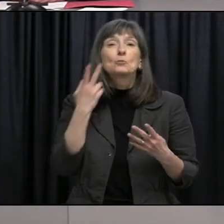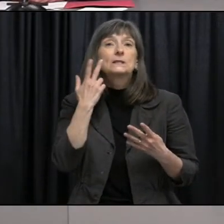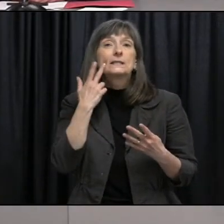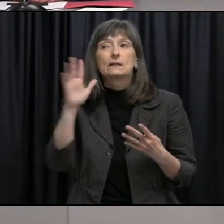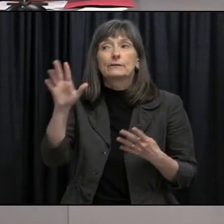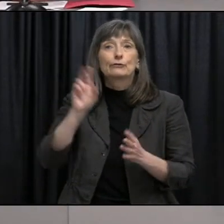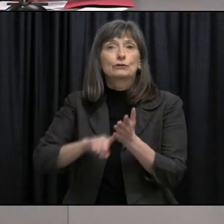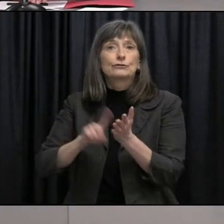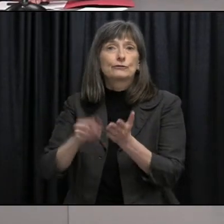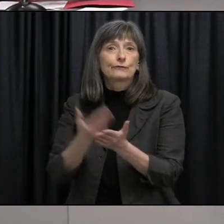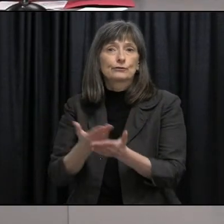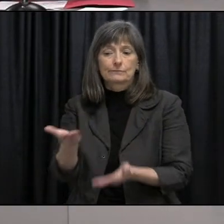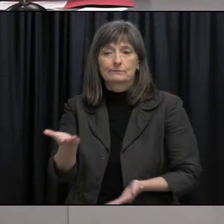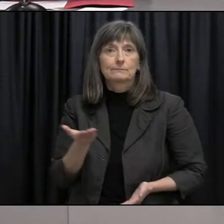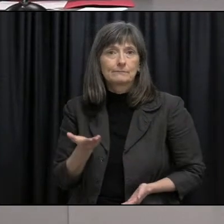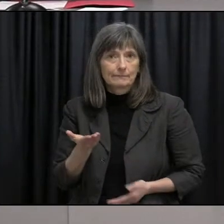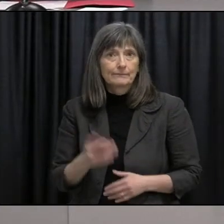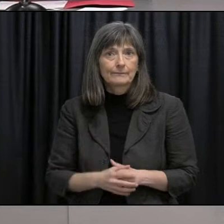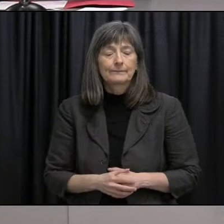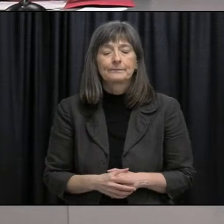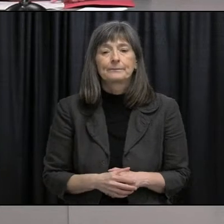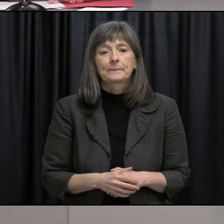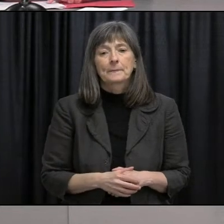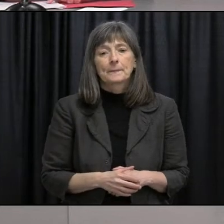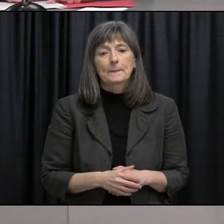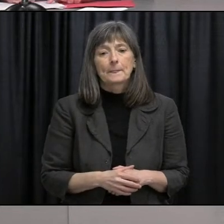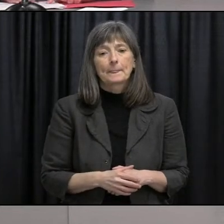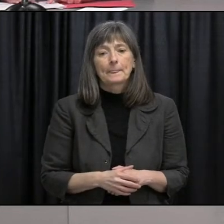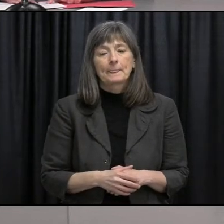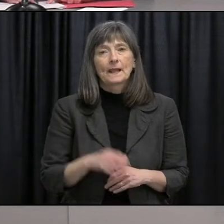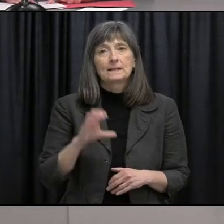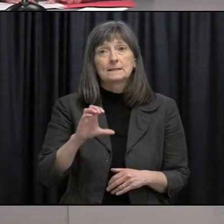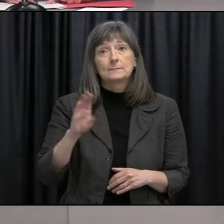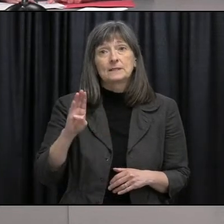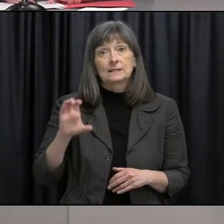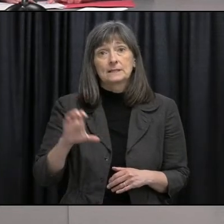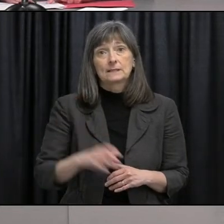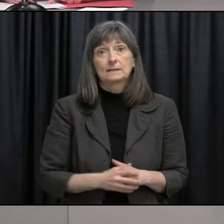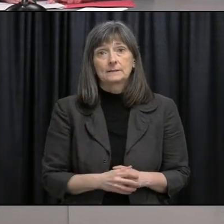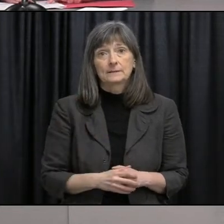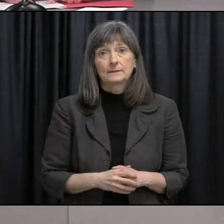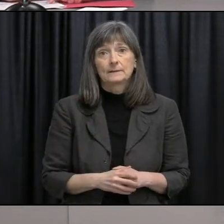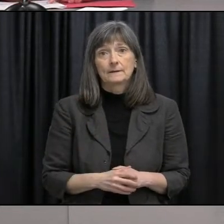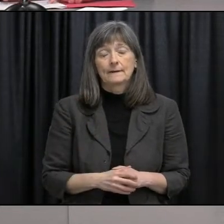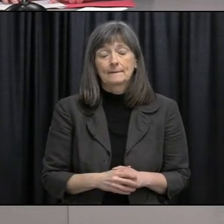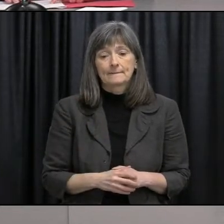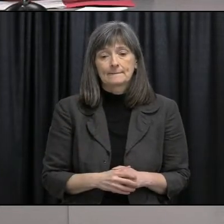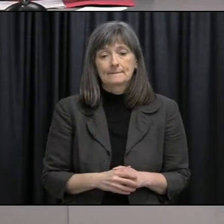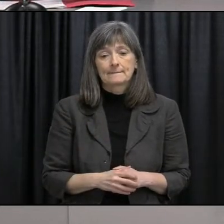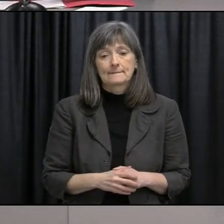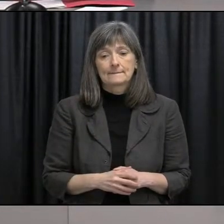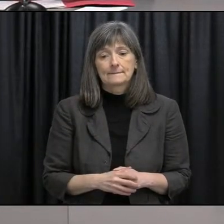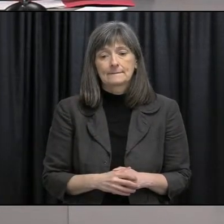Thanks. Our next questions are from Peter Cowan with CBC. Please go ahead.